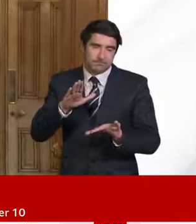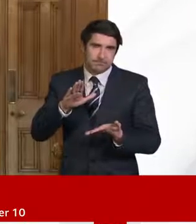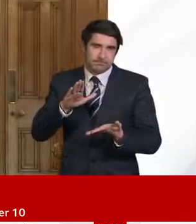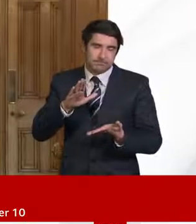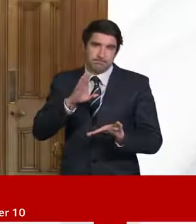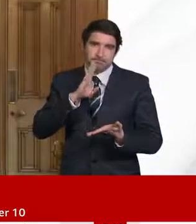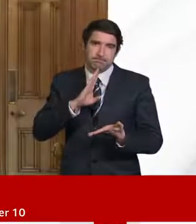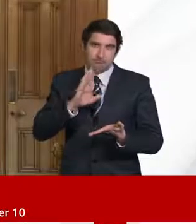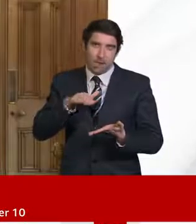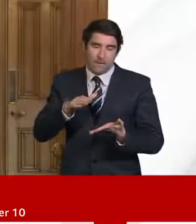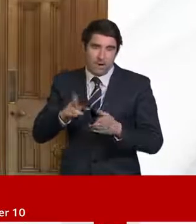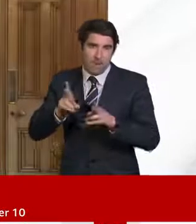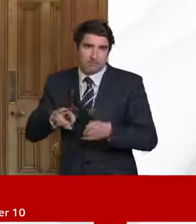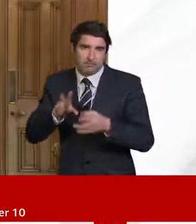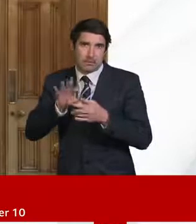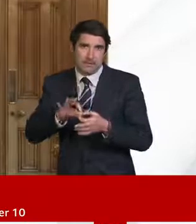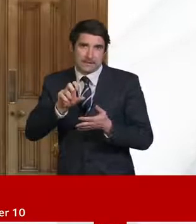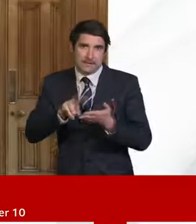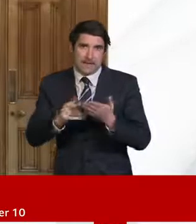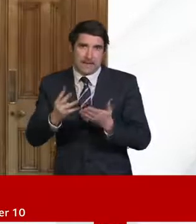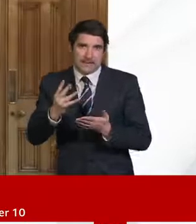deaths as a result of Covid-19.